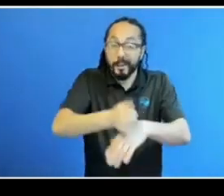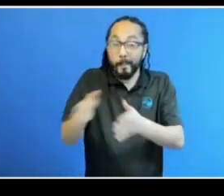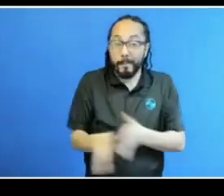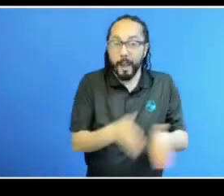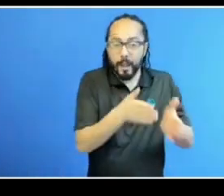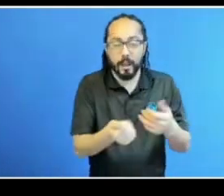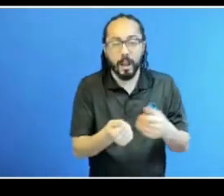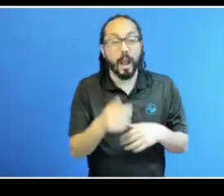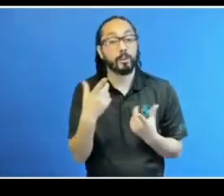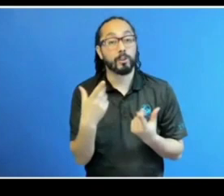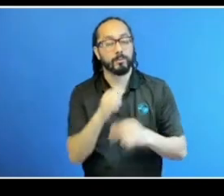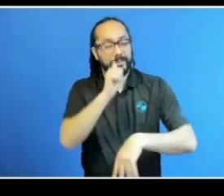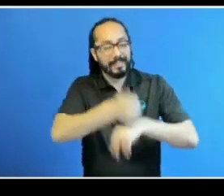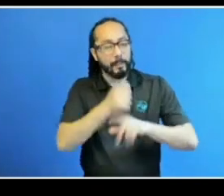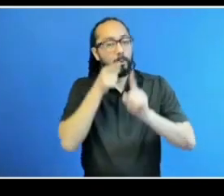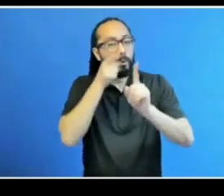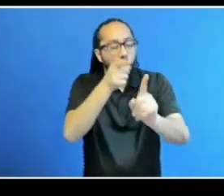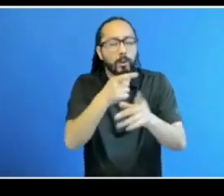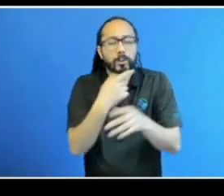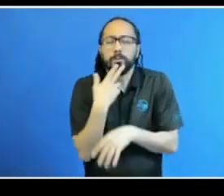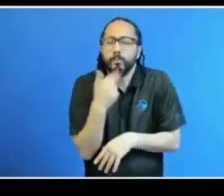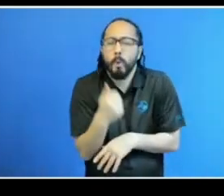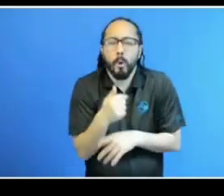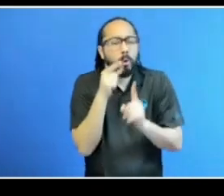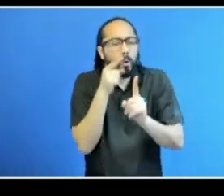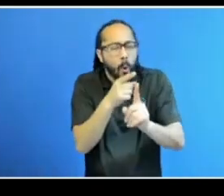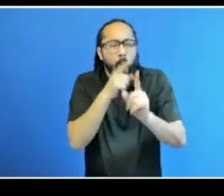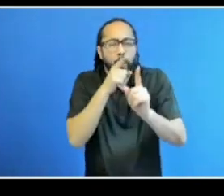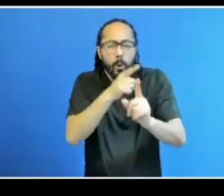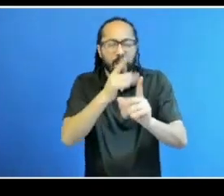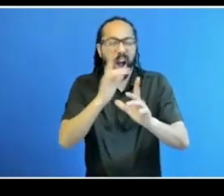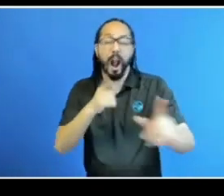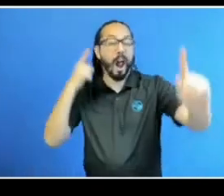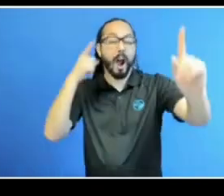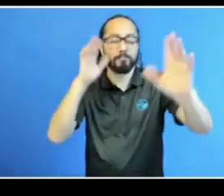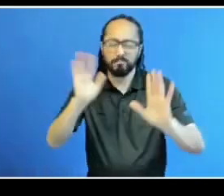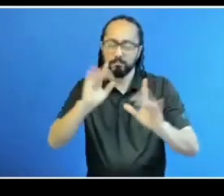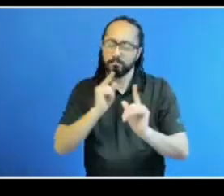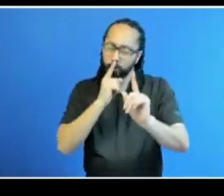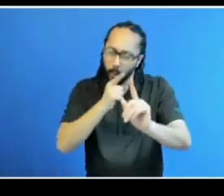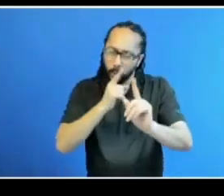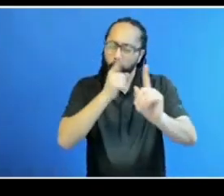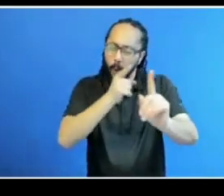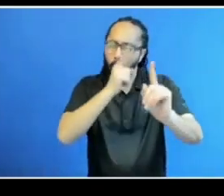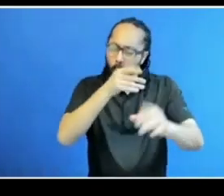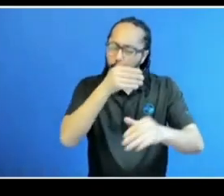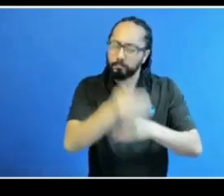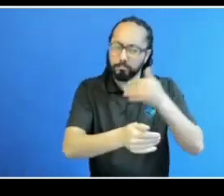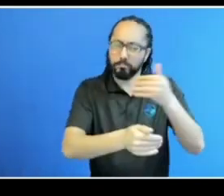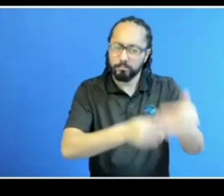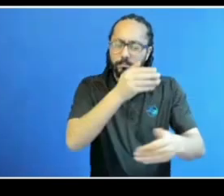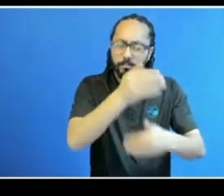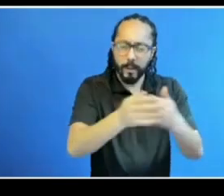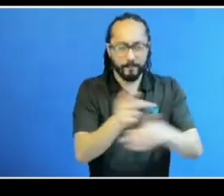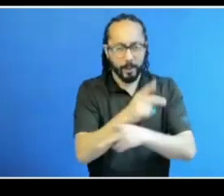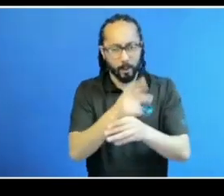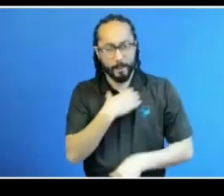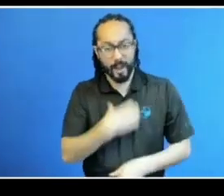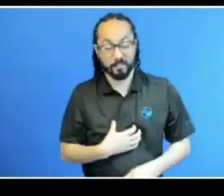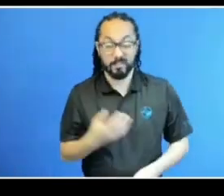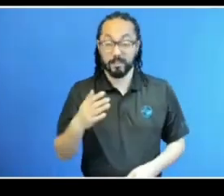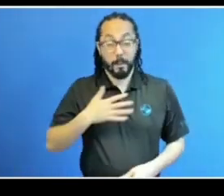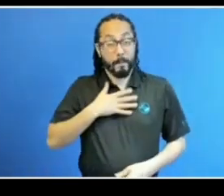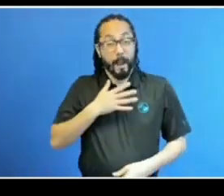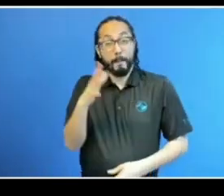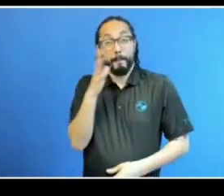small realistic goals, and just keep believing in yourself and figure out what you're passionate about. You know, my mother was a principal, so she bleed